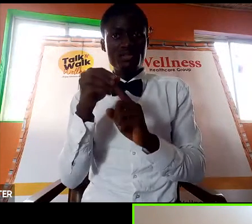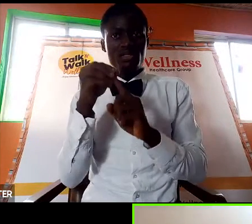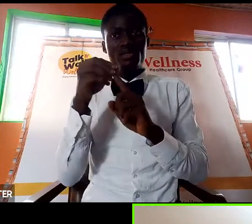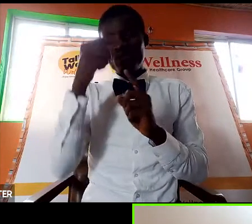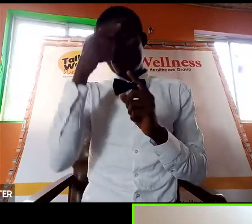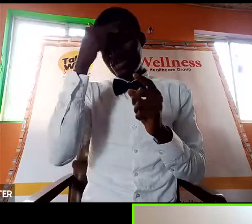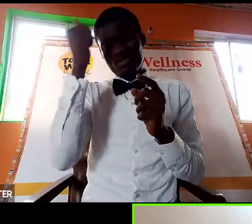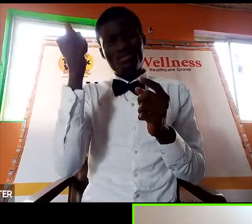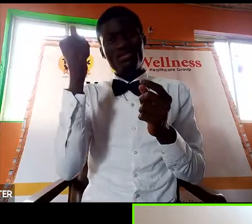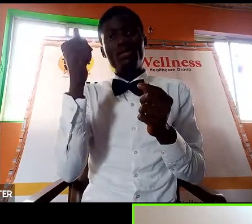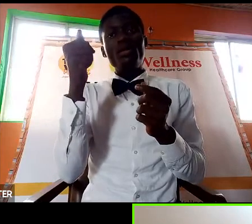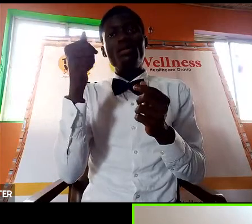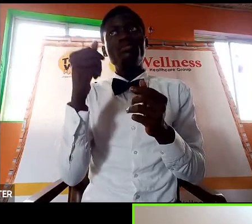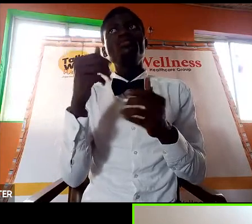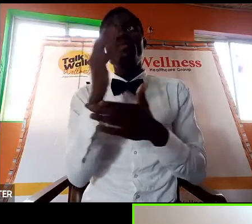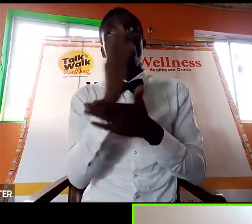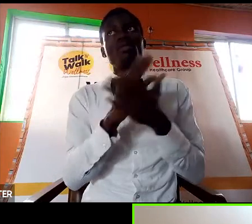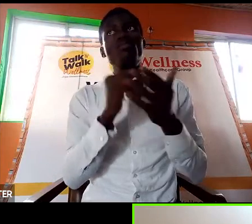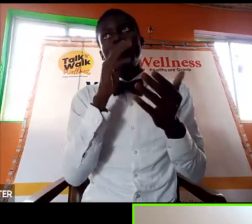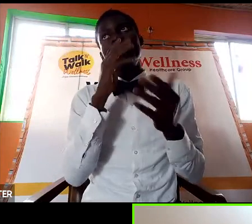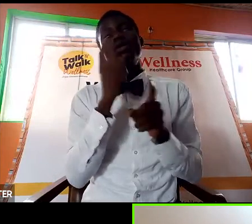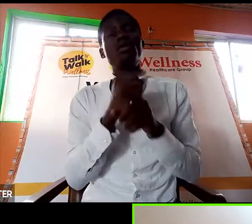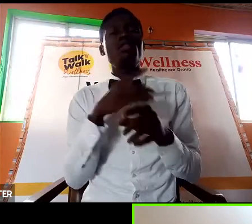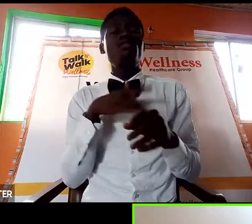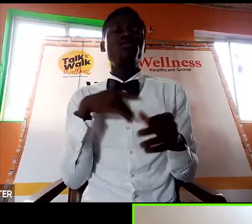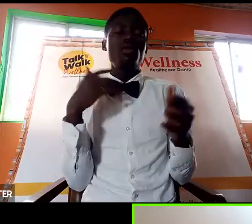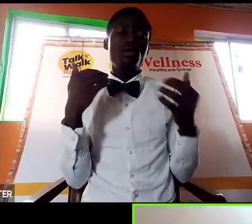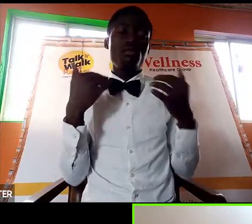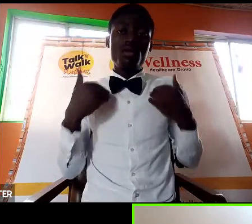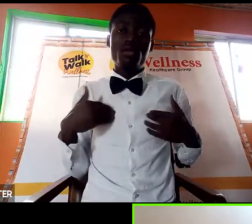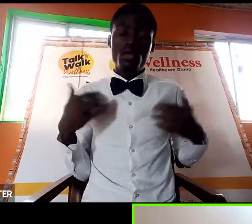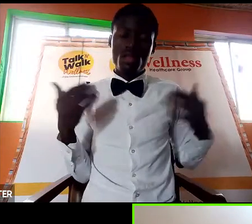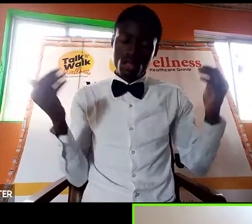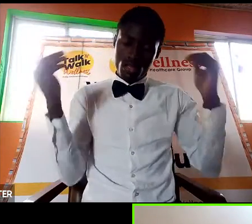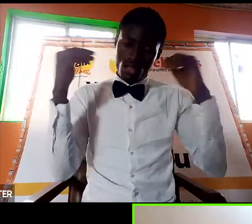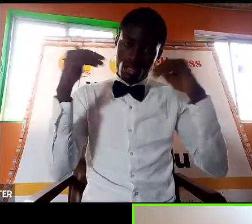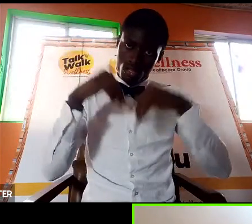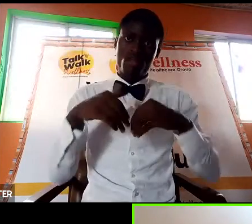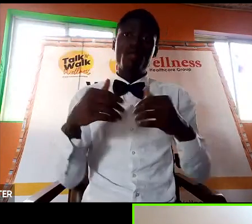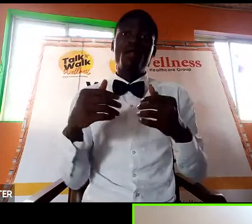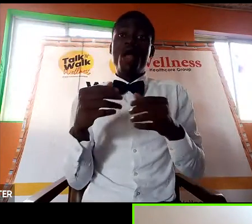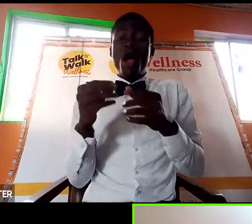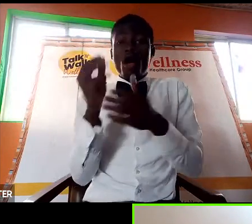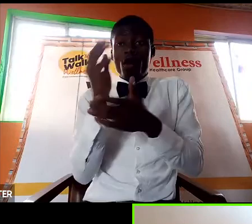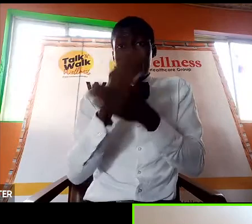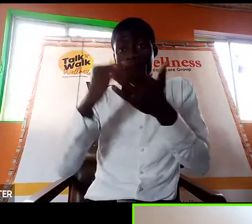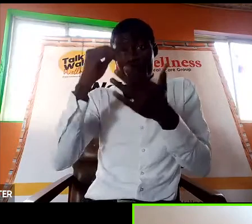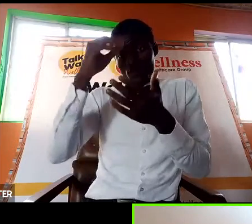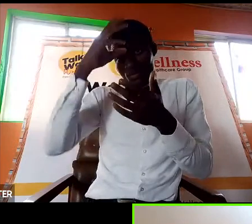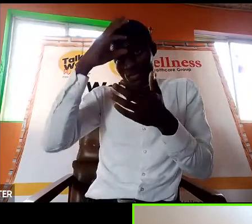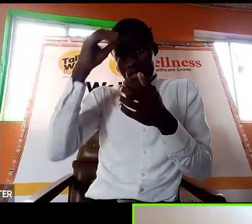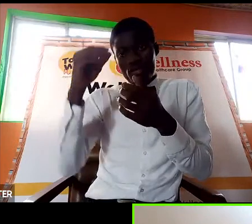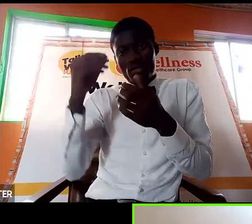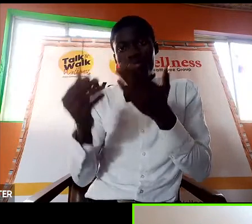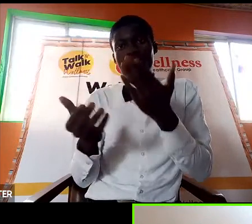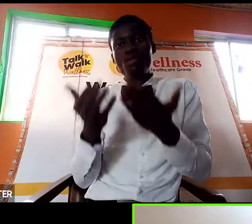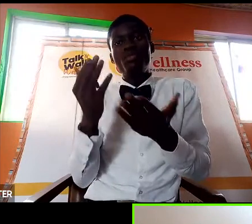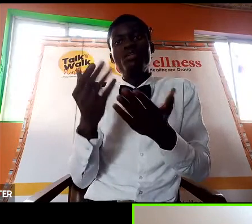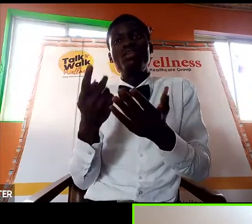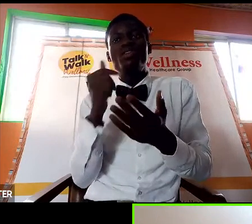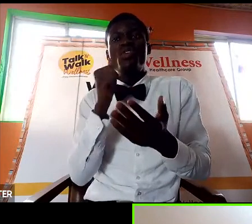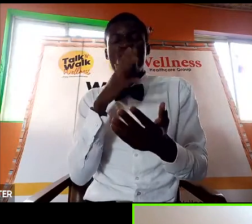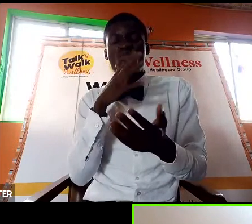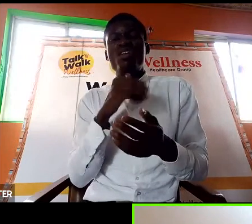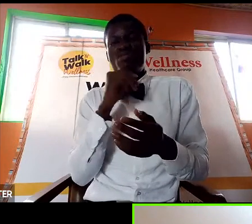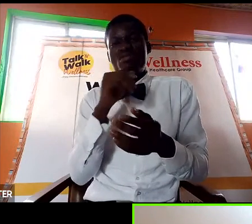down. And then for some men, to a lot of African men, maybe the woman has not been saying. The day she says this, he shut down. So we